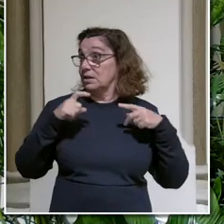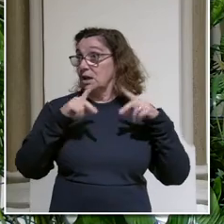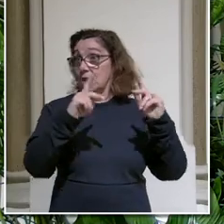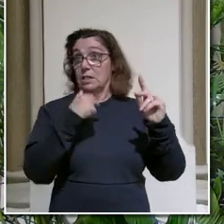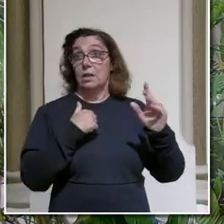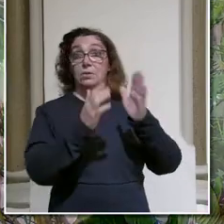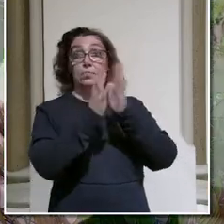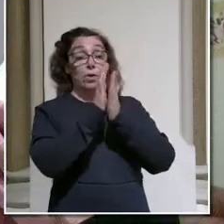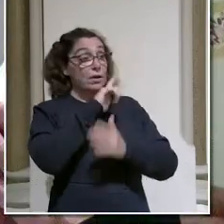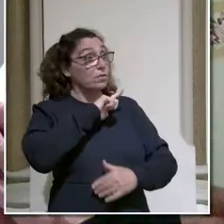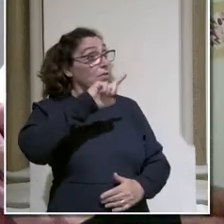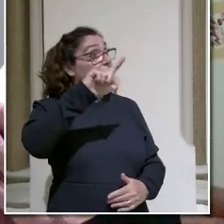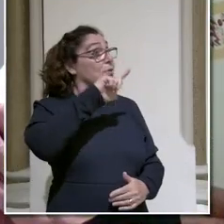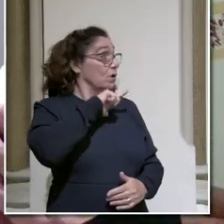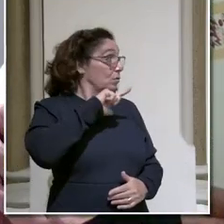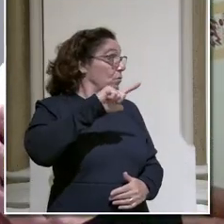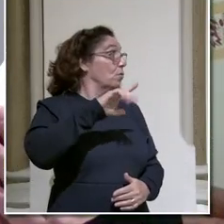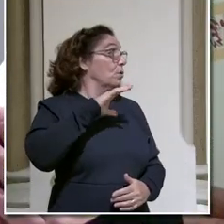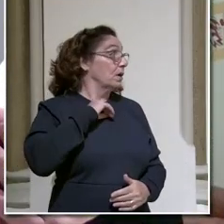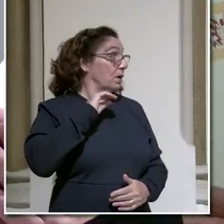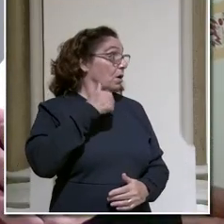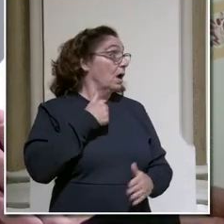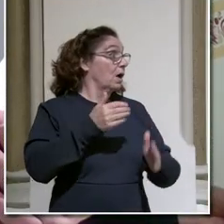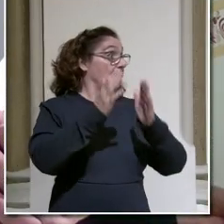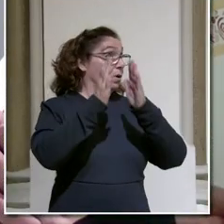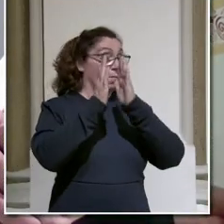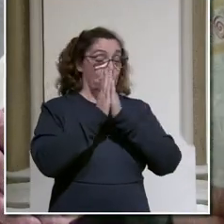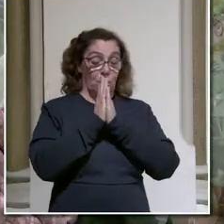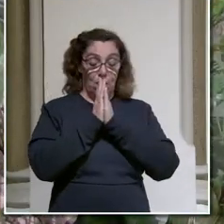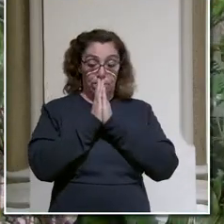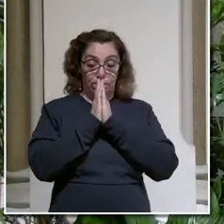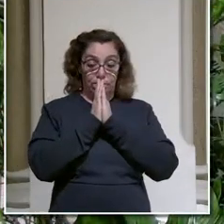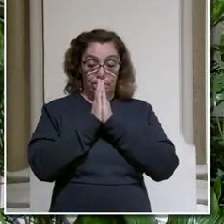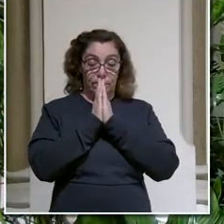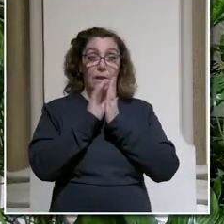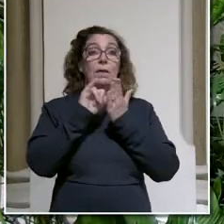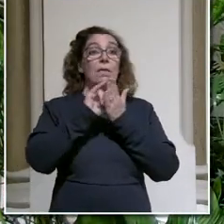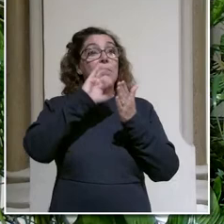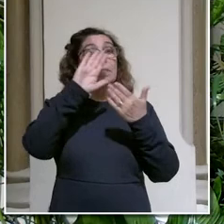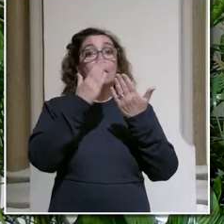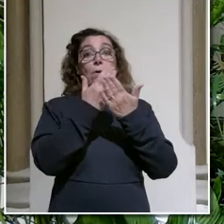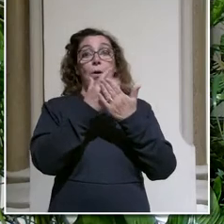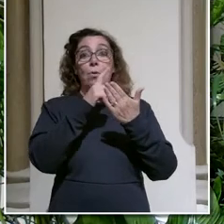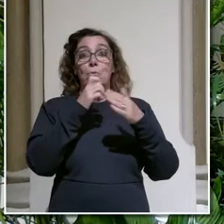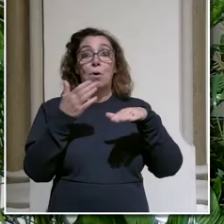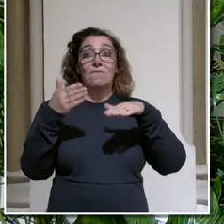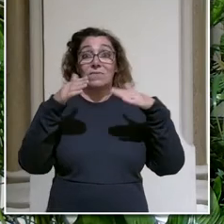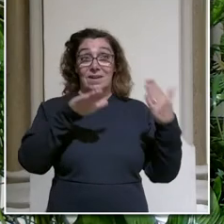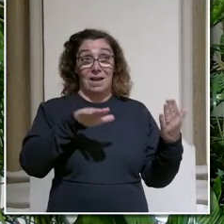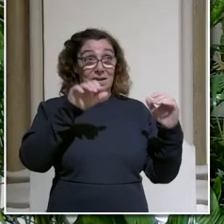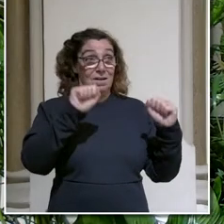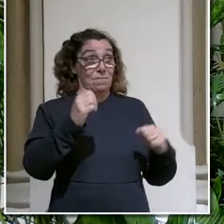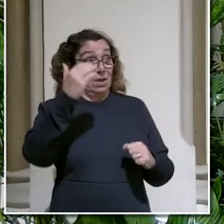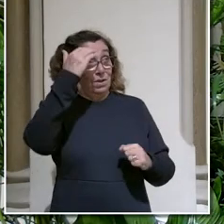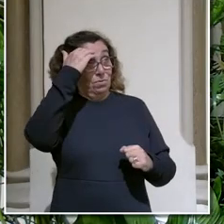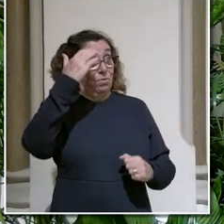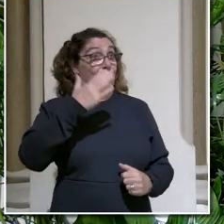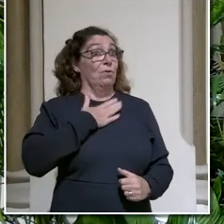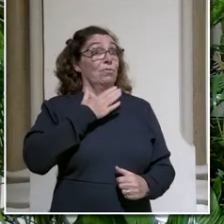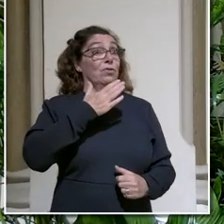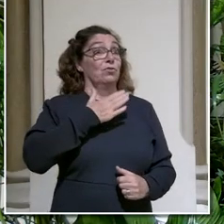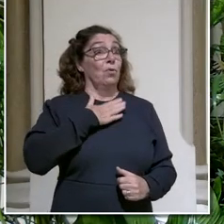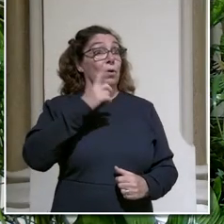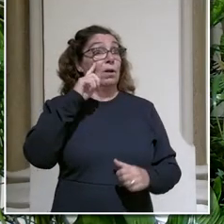the Lord. Lord, hear our prayer. That all who have died may know the joy of